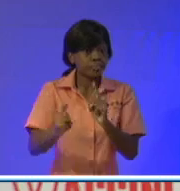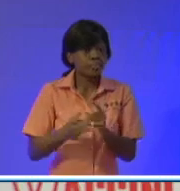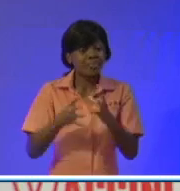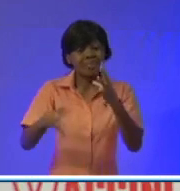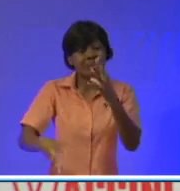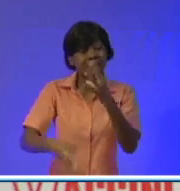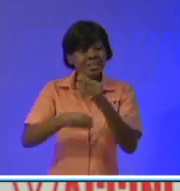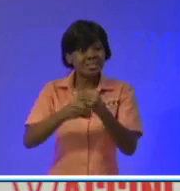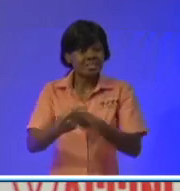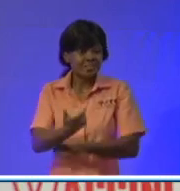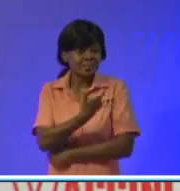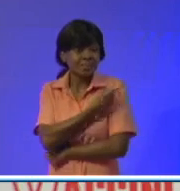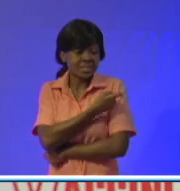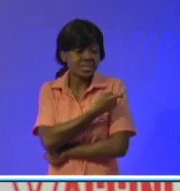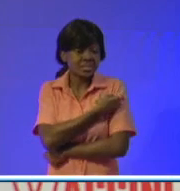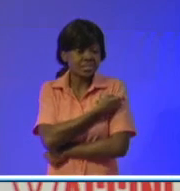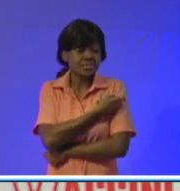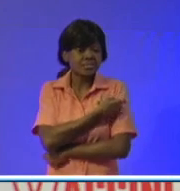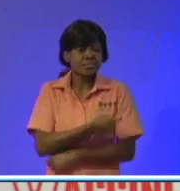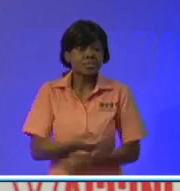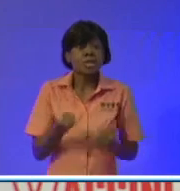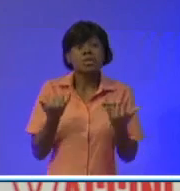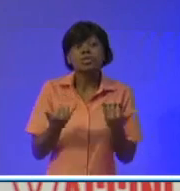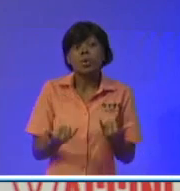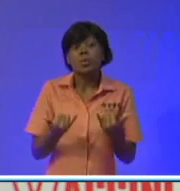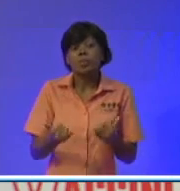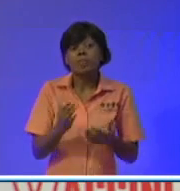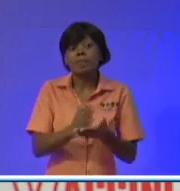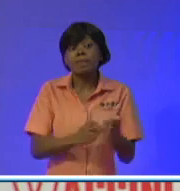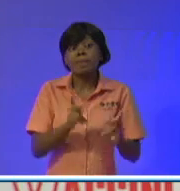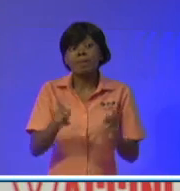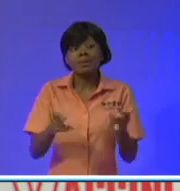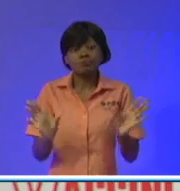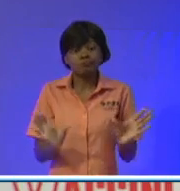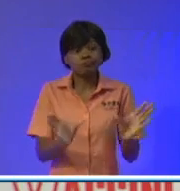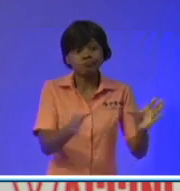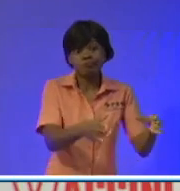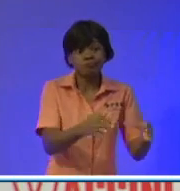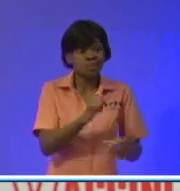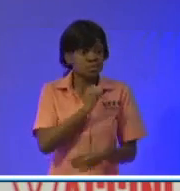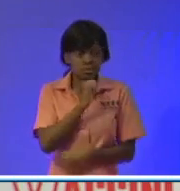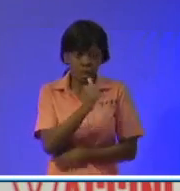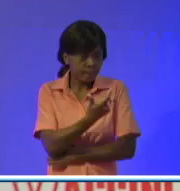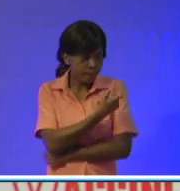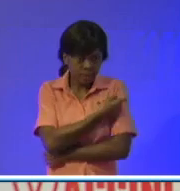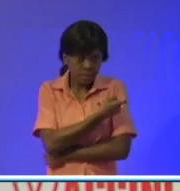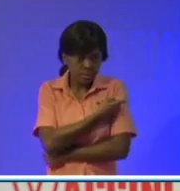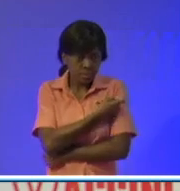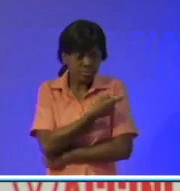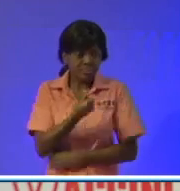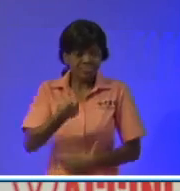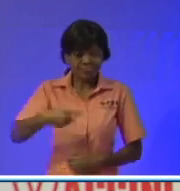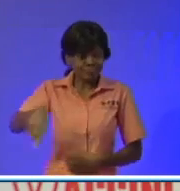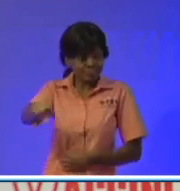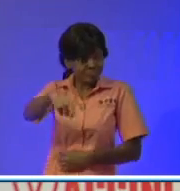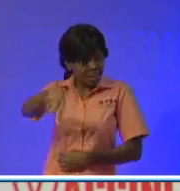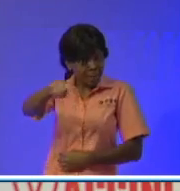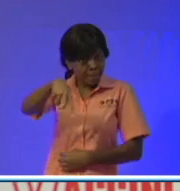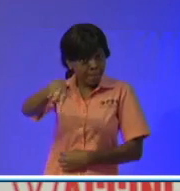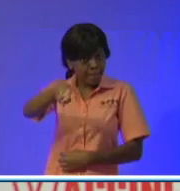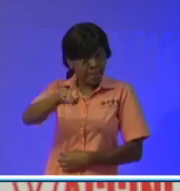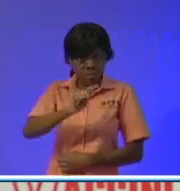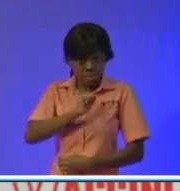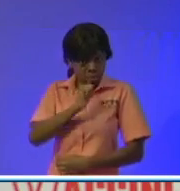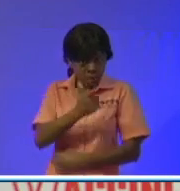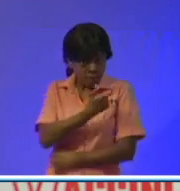unvaccinated, you have to follow those 3 W's even more stringently because you don't